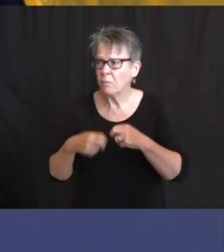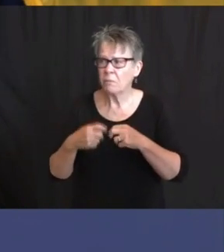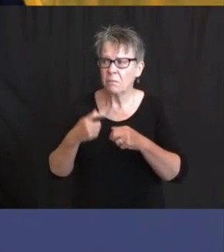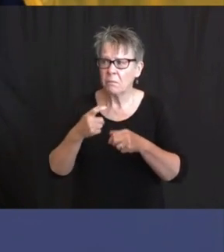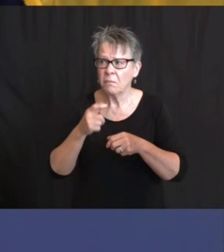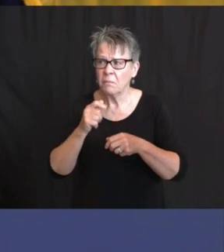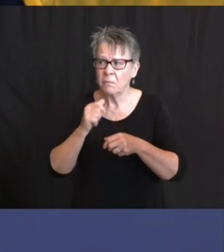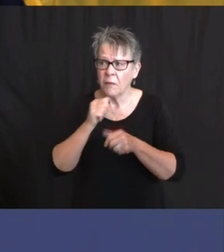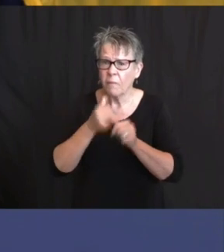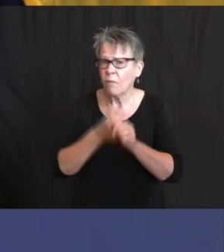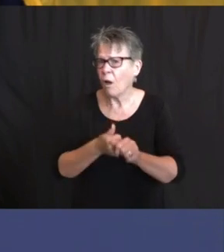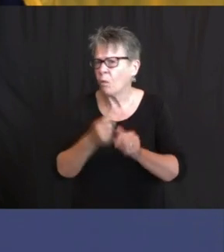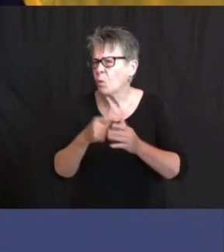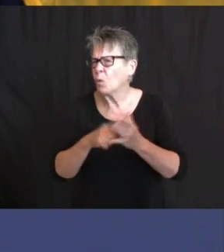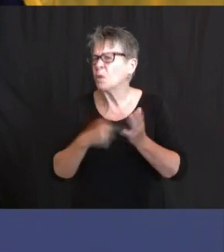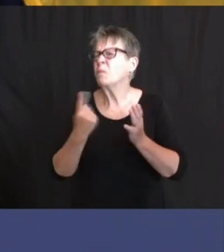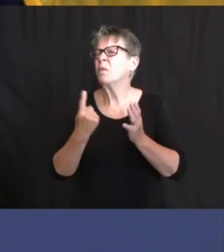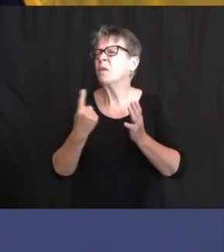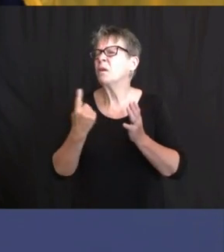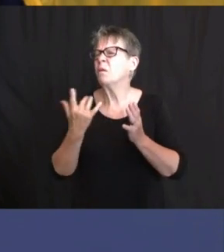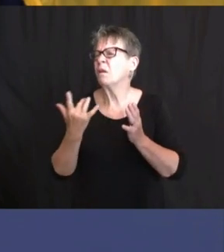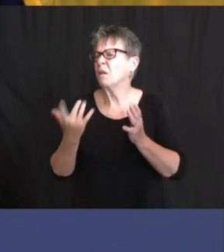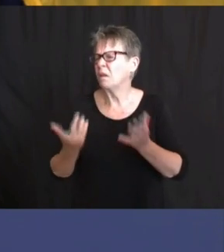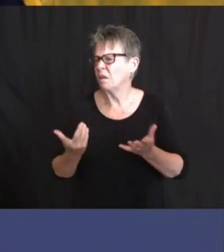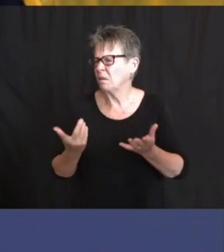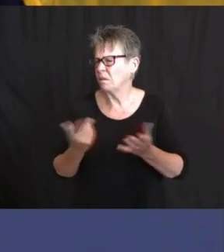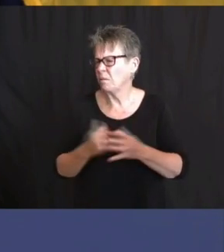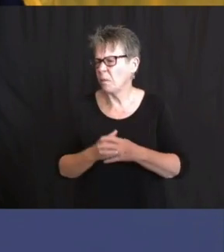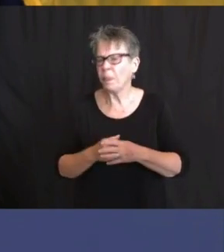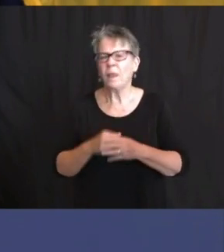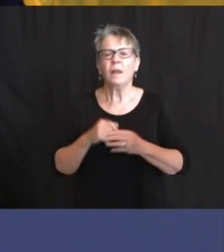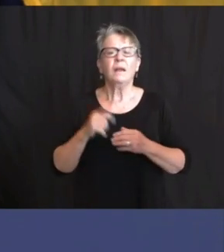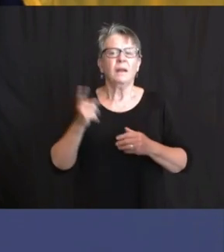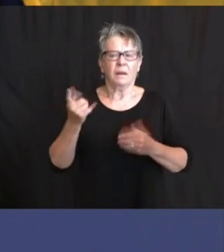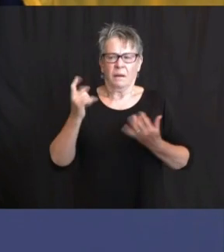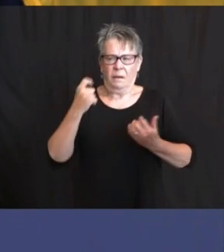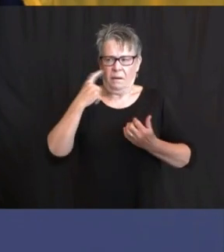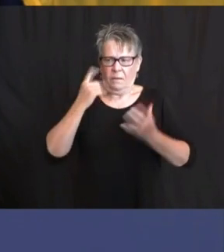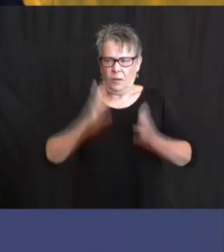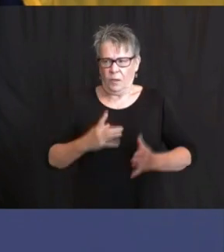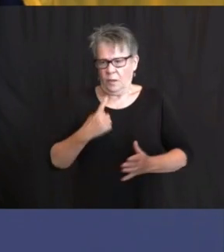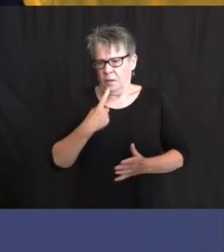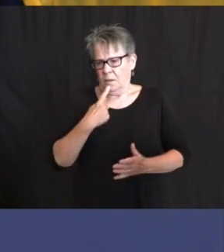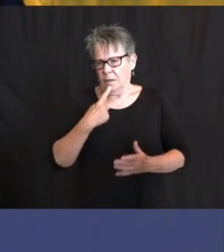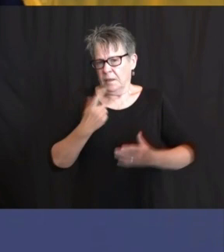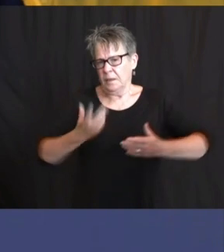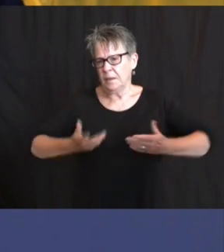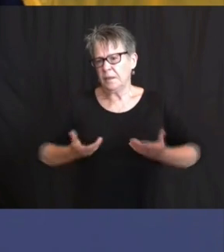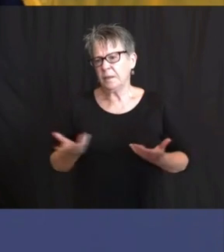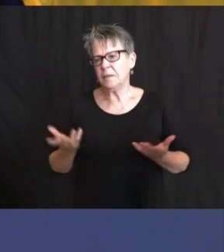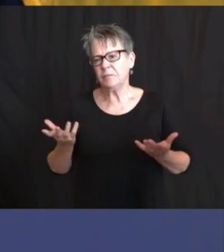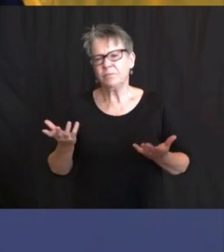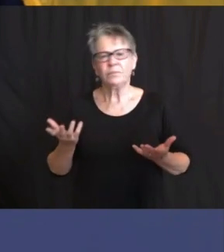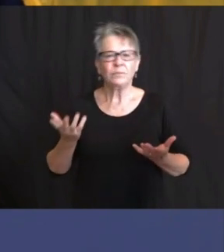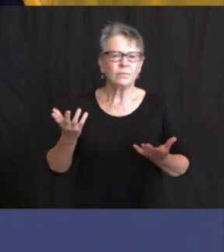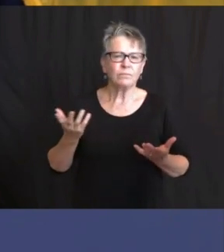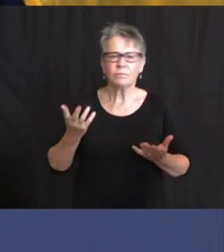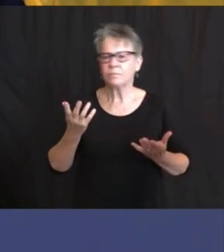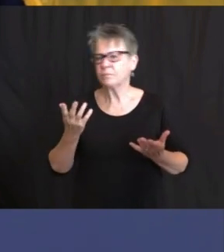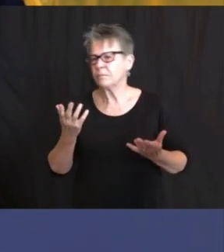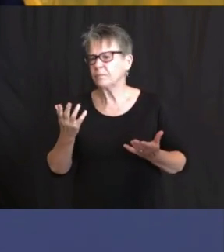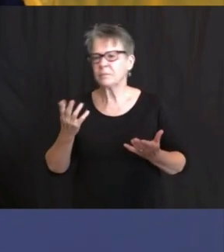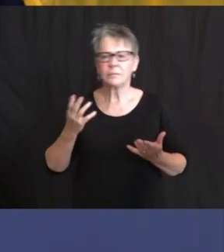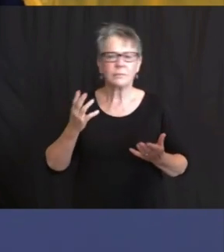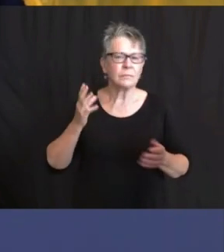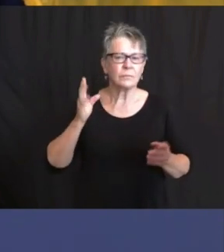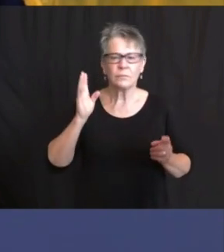Judy or Pat as you wish. Judy, I think we said this yesterday. We've said it almost every day. It's going to be a multi-day,